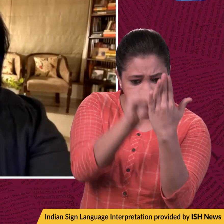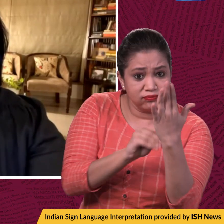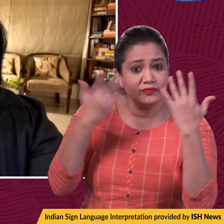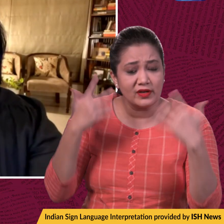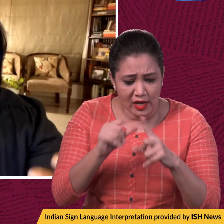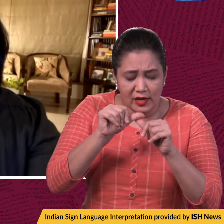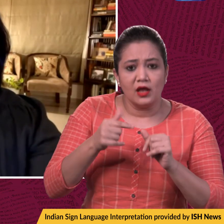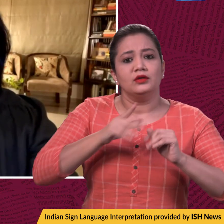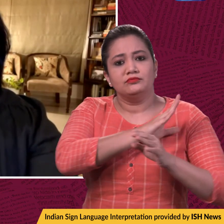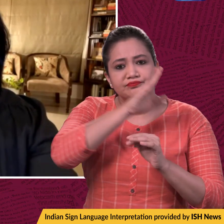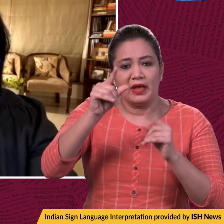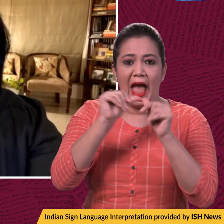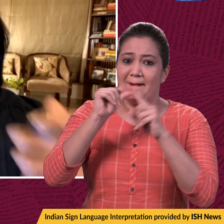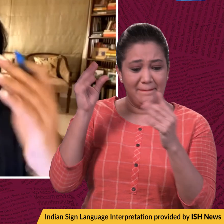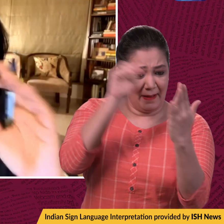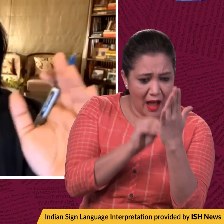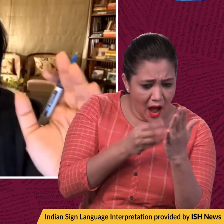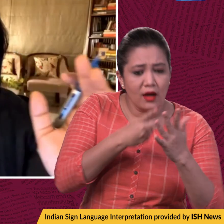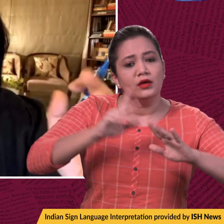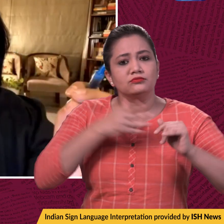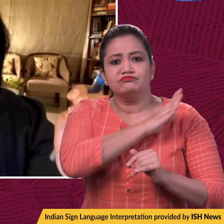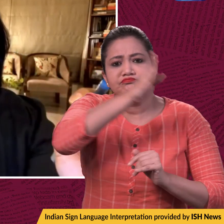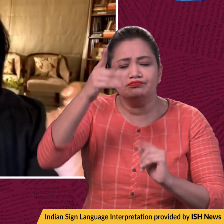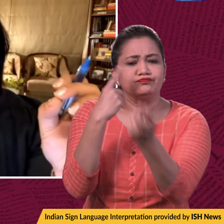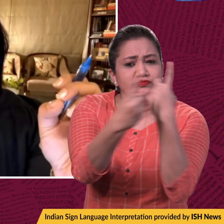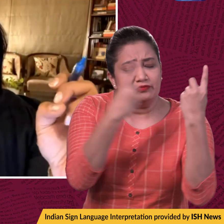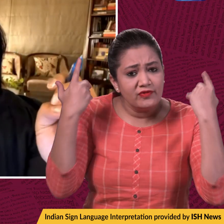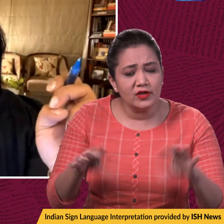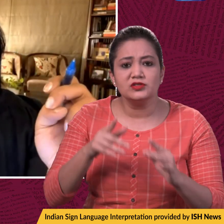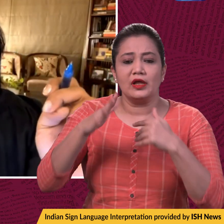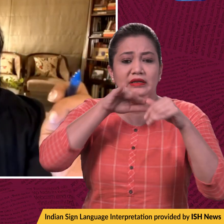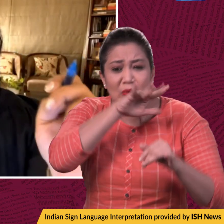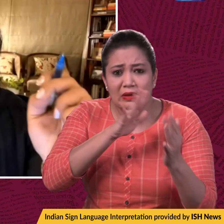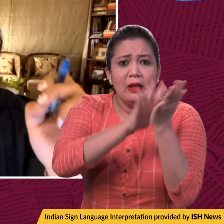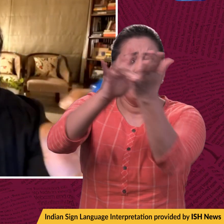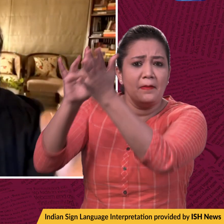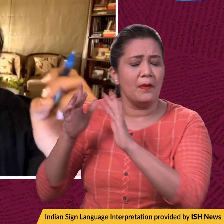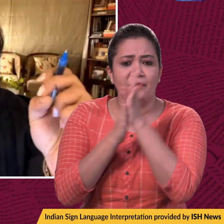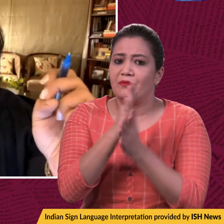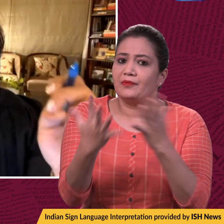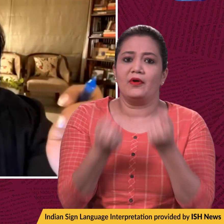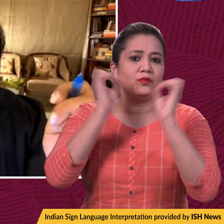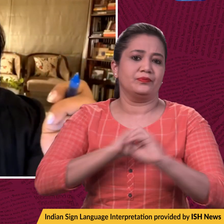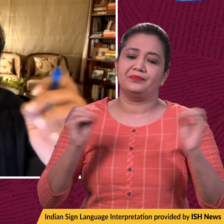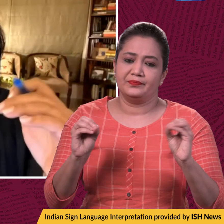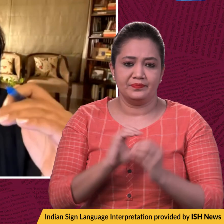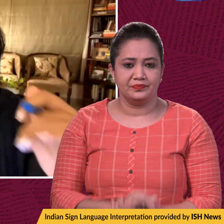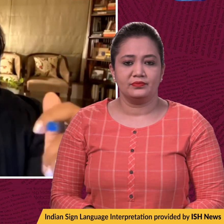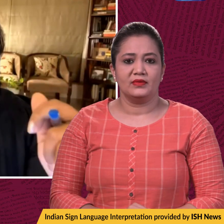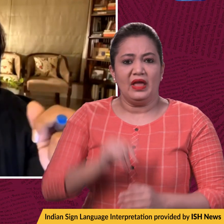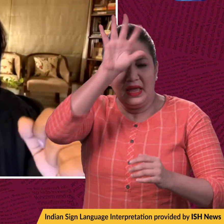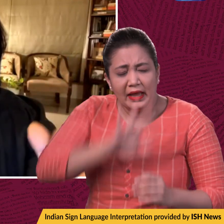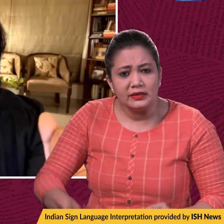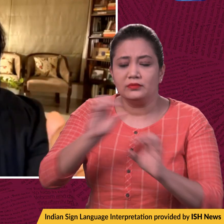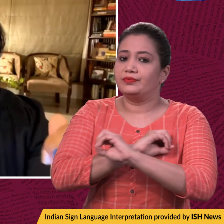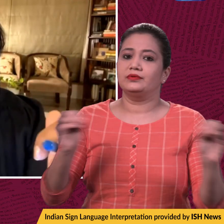verification of the data uploaded on the app, no existence of an insanitary latrine has been verified